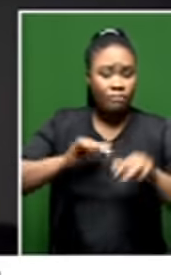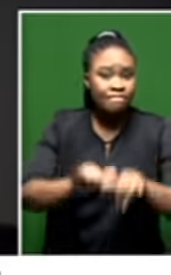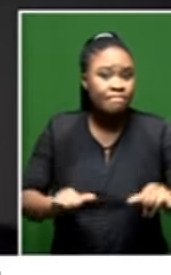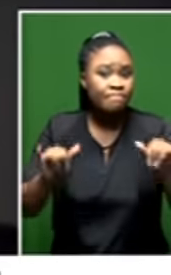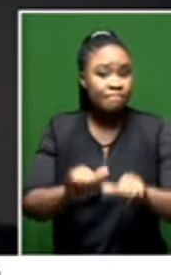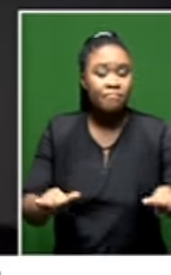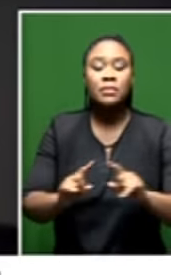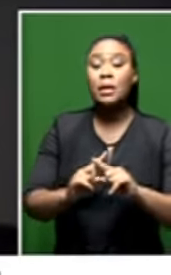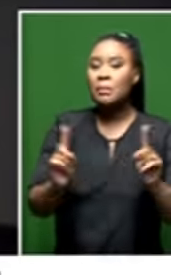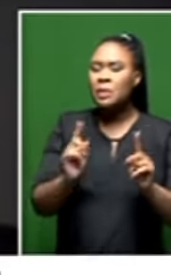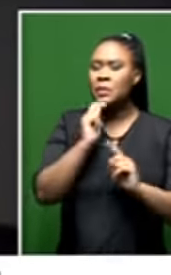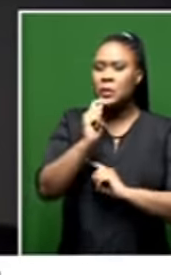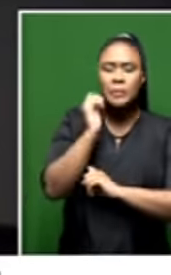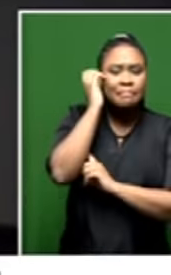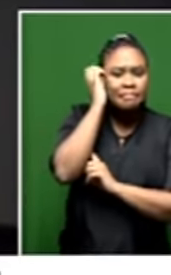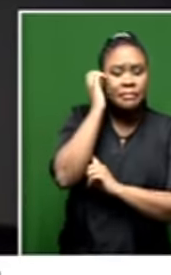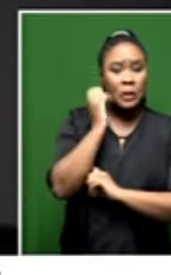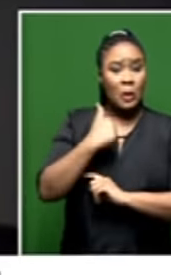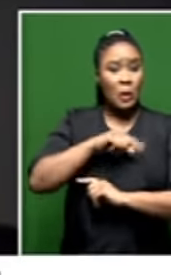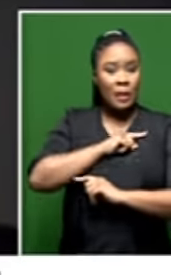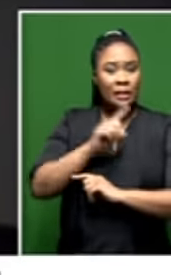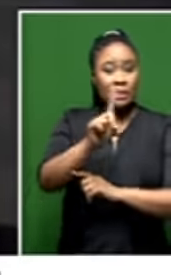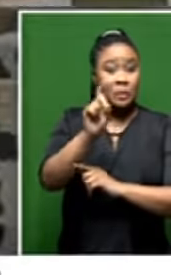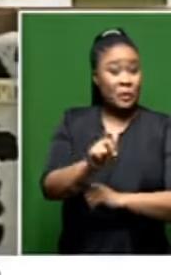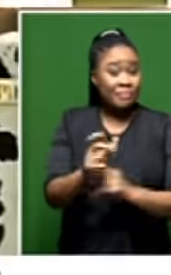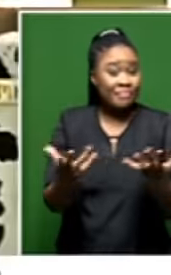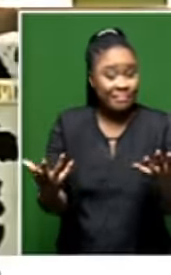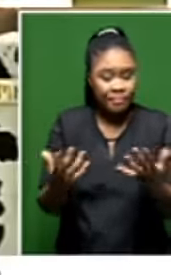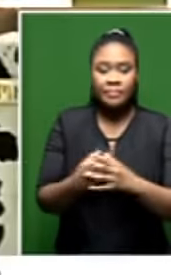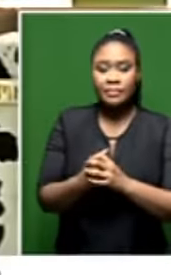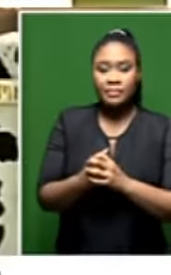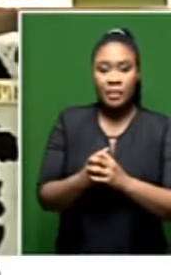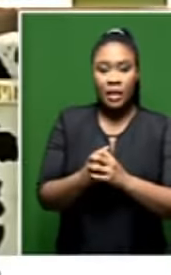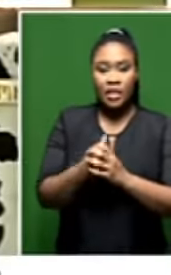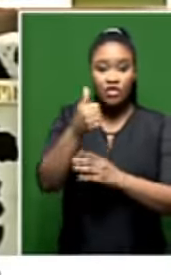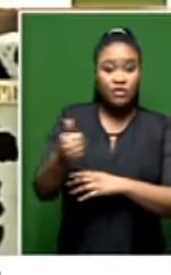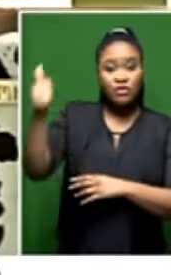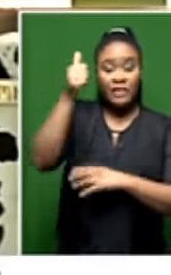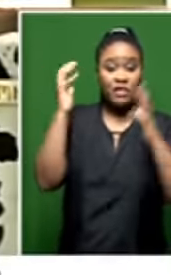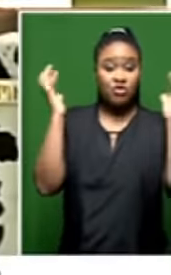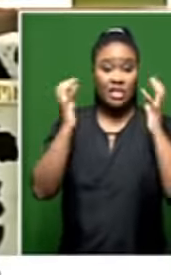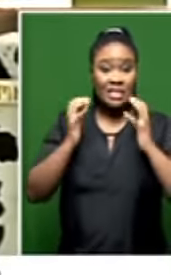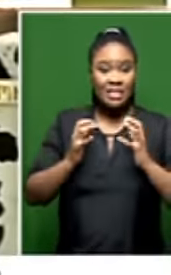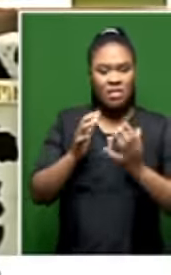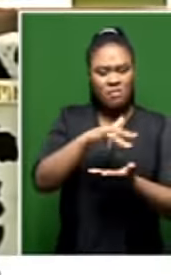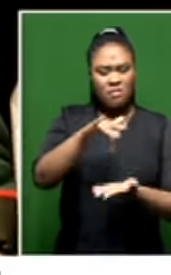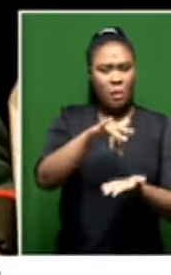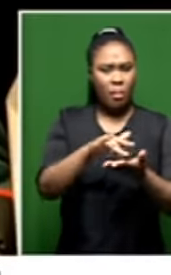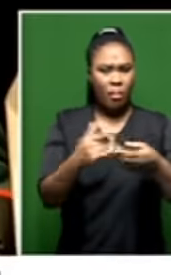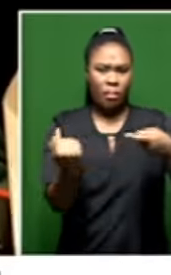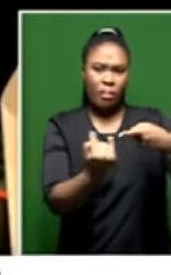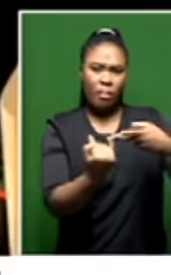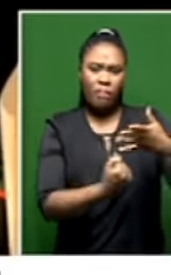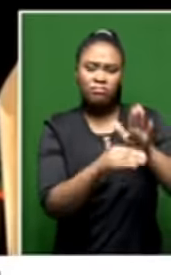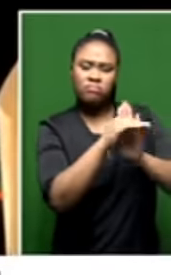question. And the role of the Chief Justice has changed quite significantly over the years. If one thinks back to